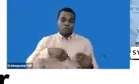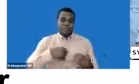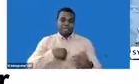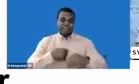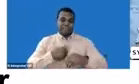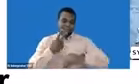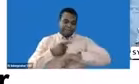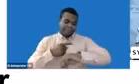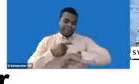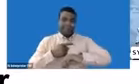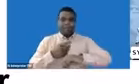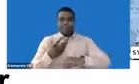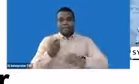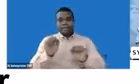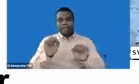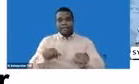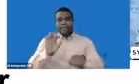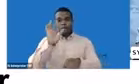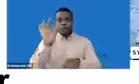No?